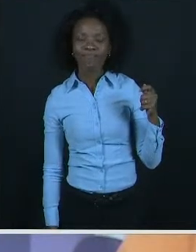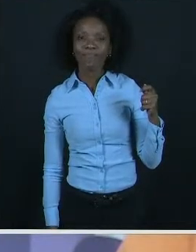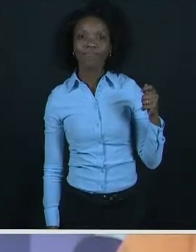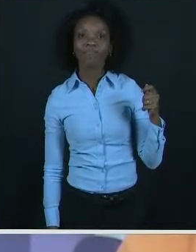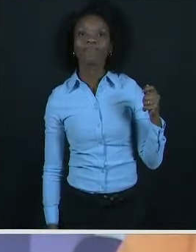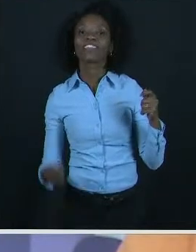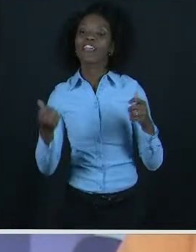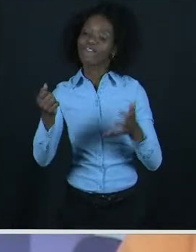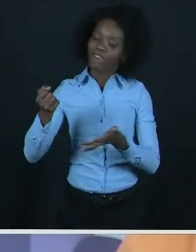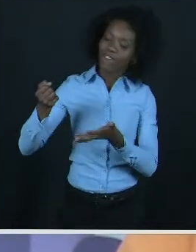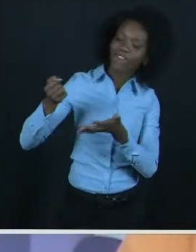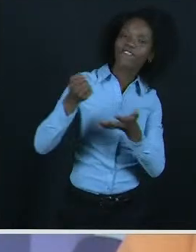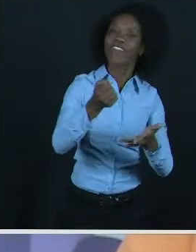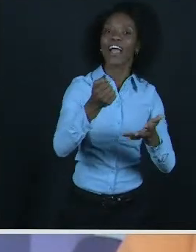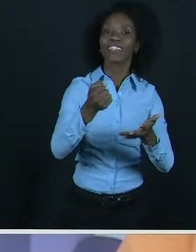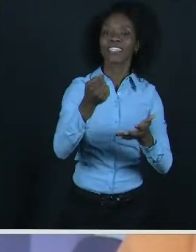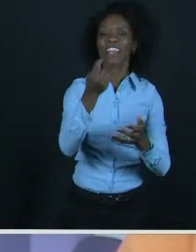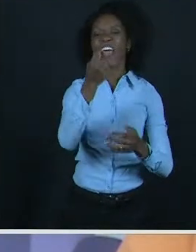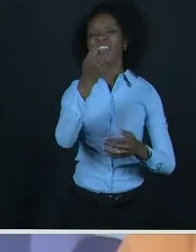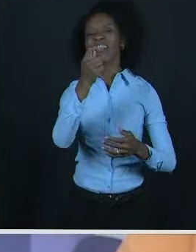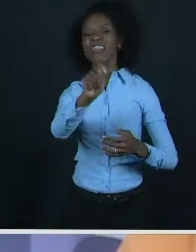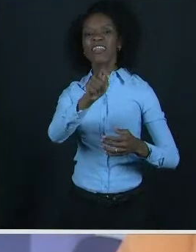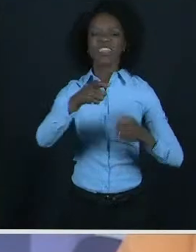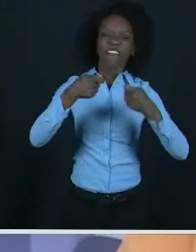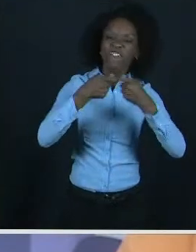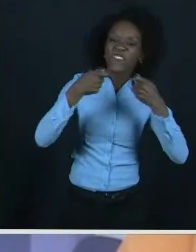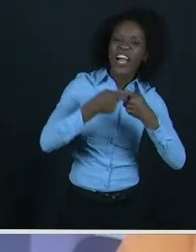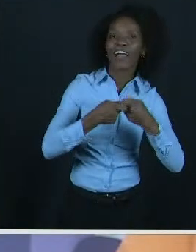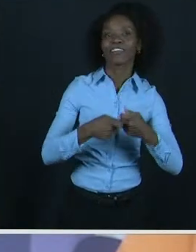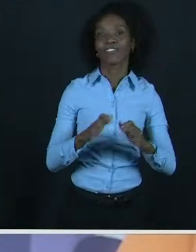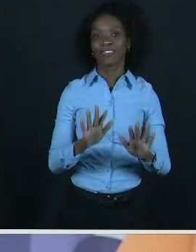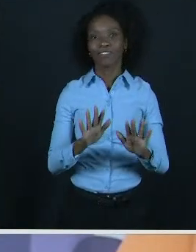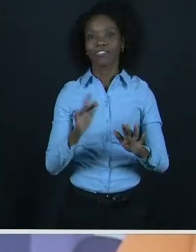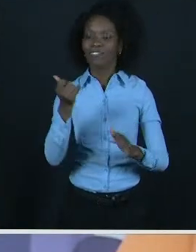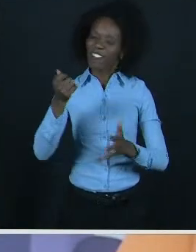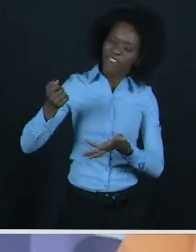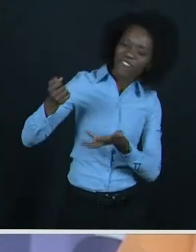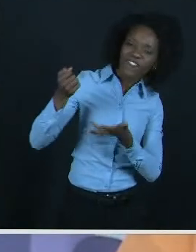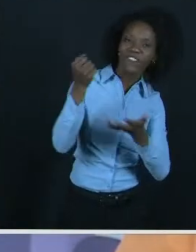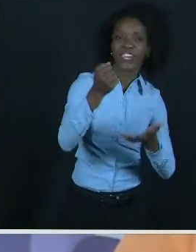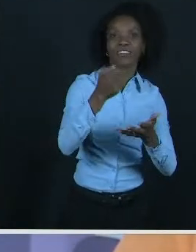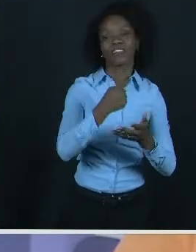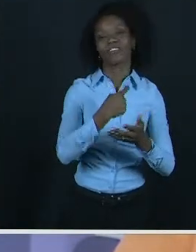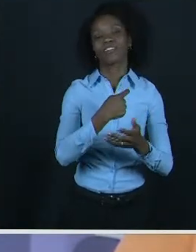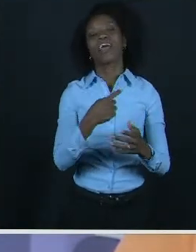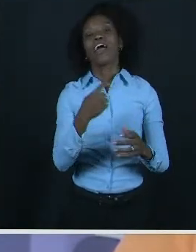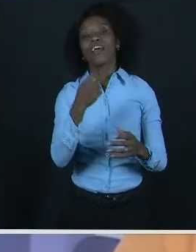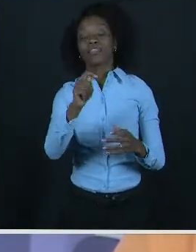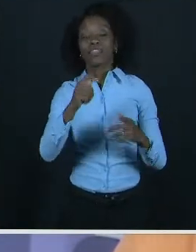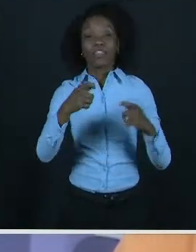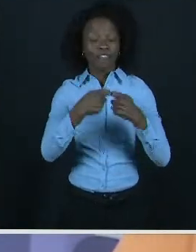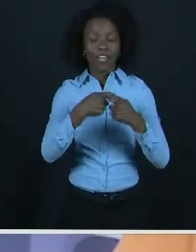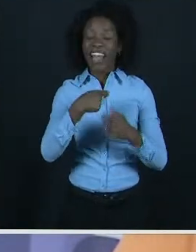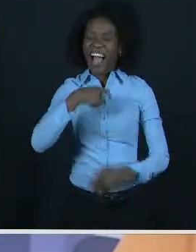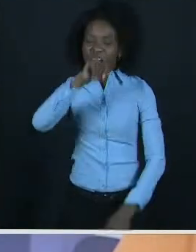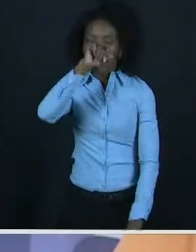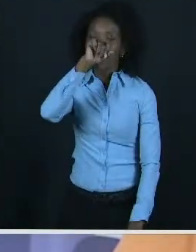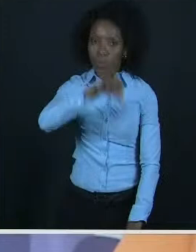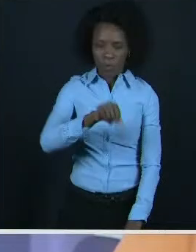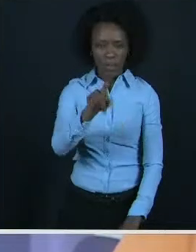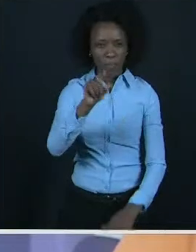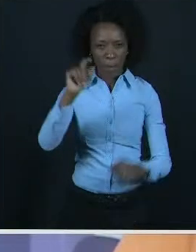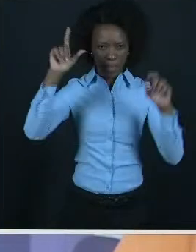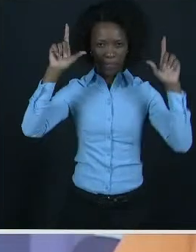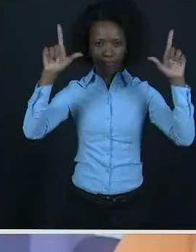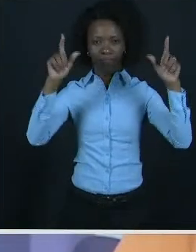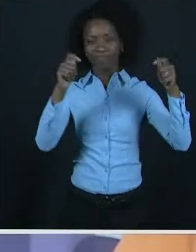"Fund the fight. Fund this fight." Now, I like that placard because